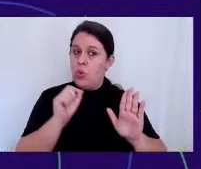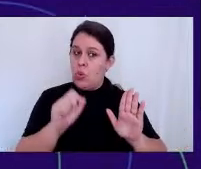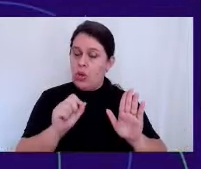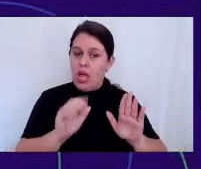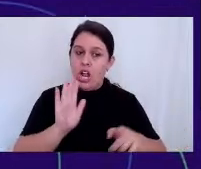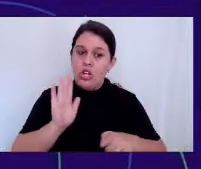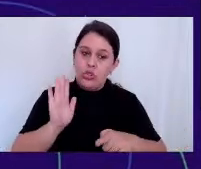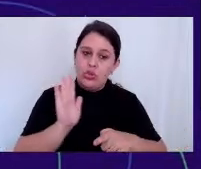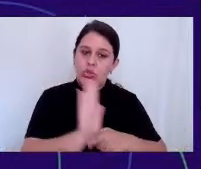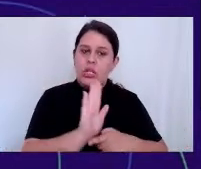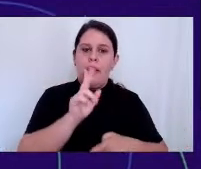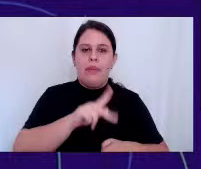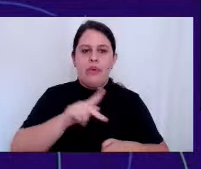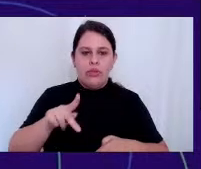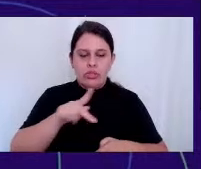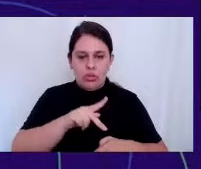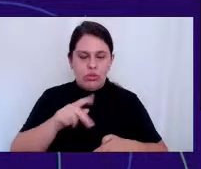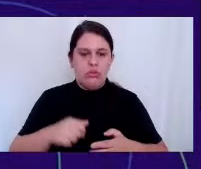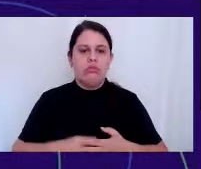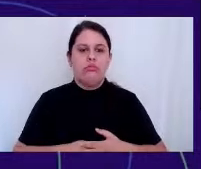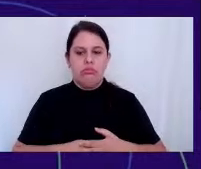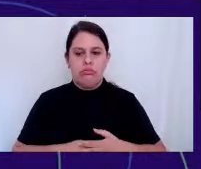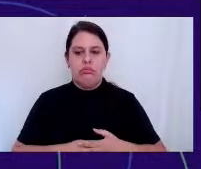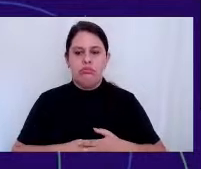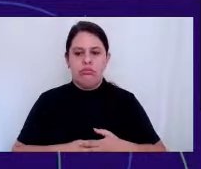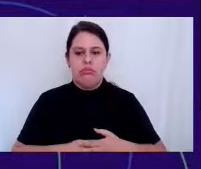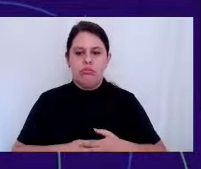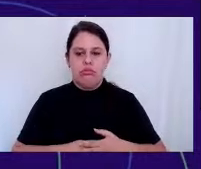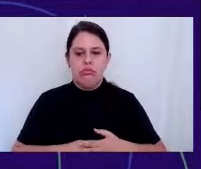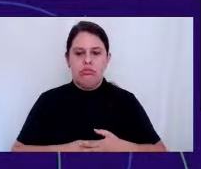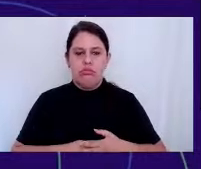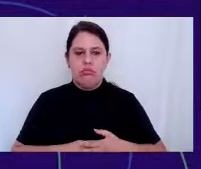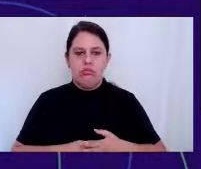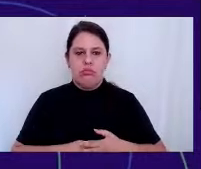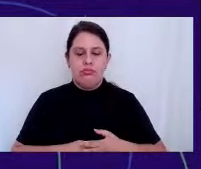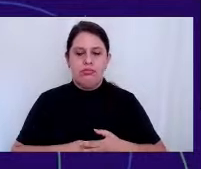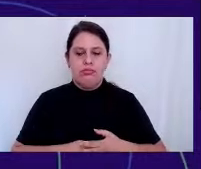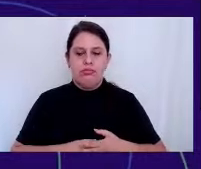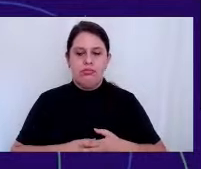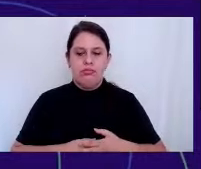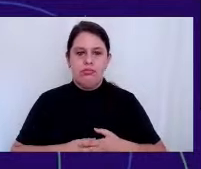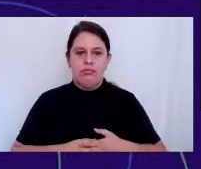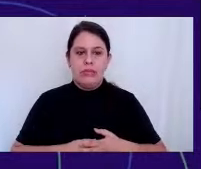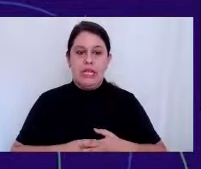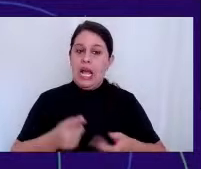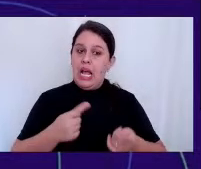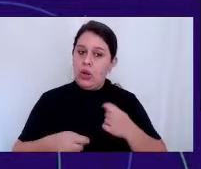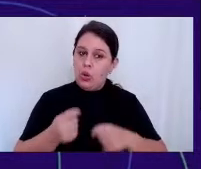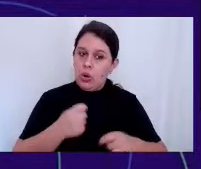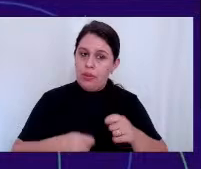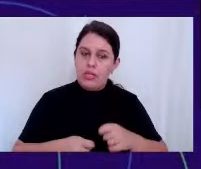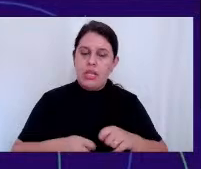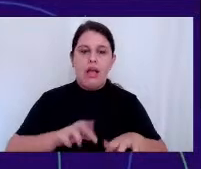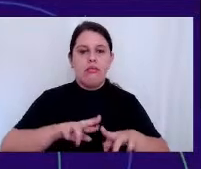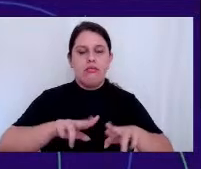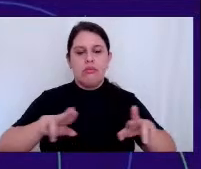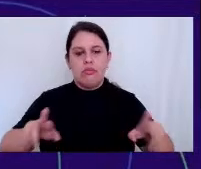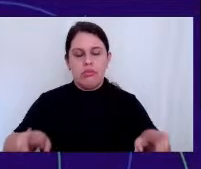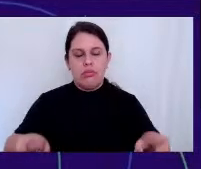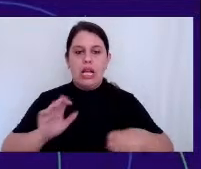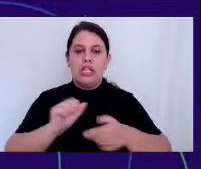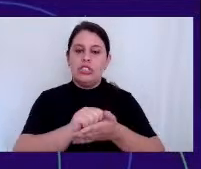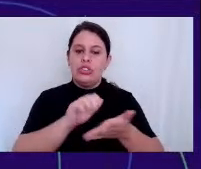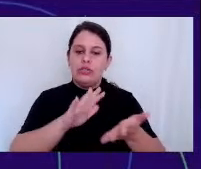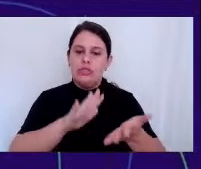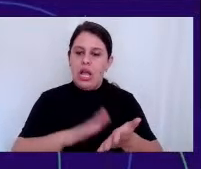teachers, save a lot of time in activities that take a long time. I'm thinking of a rubric right